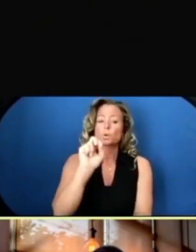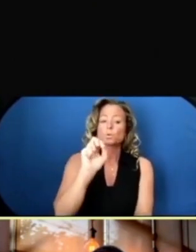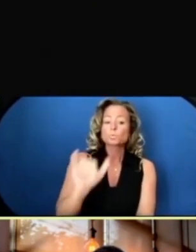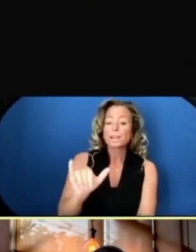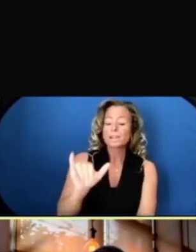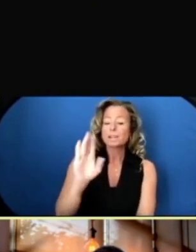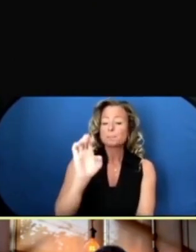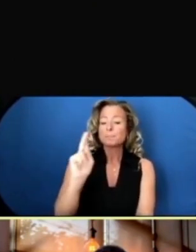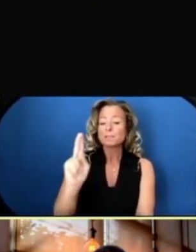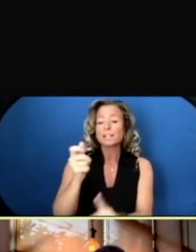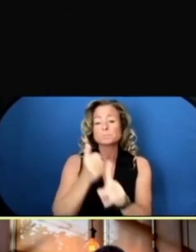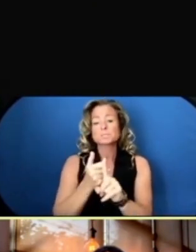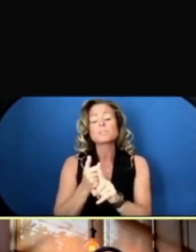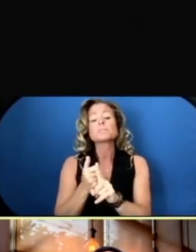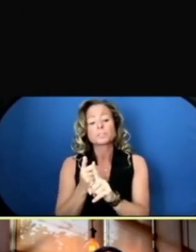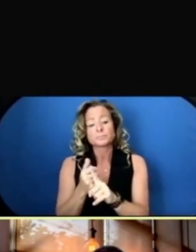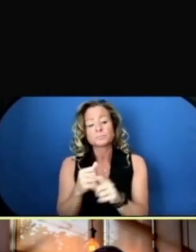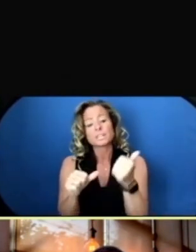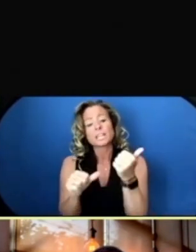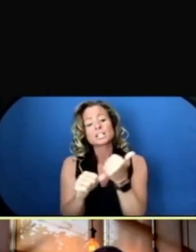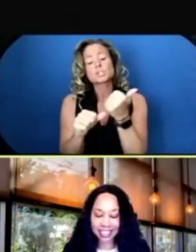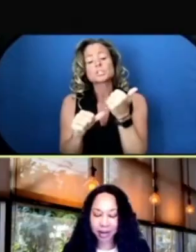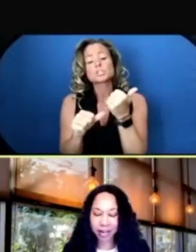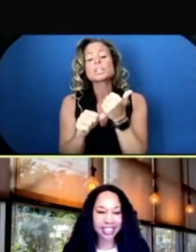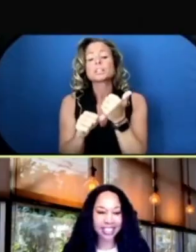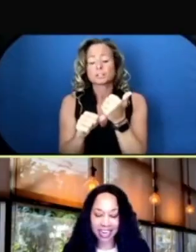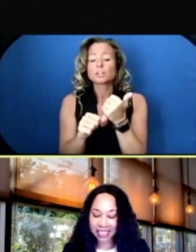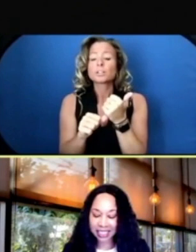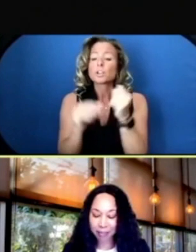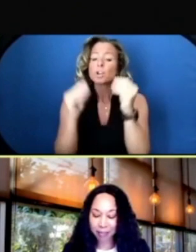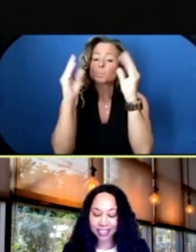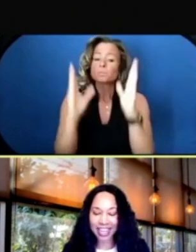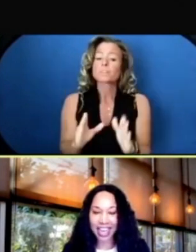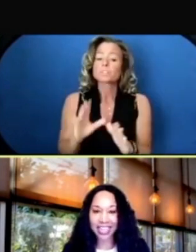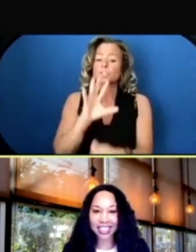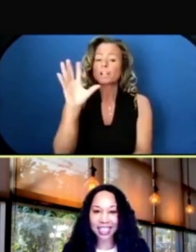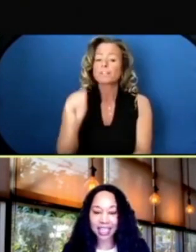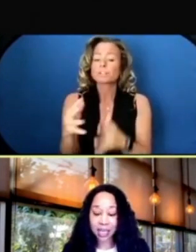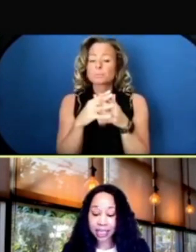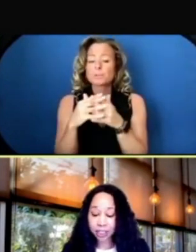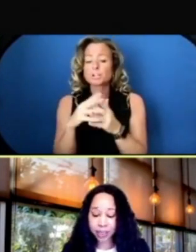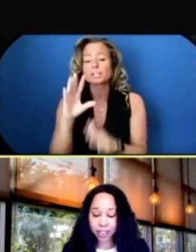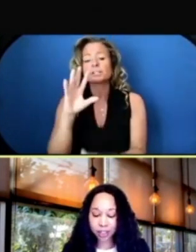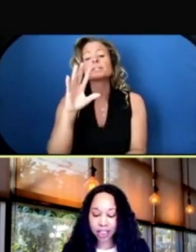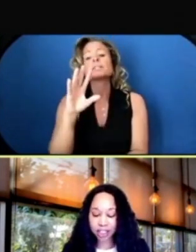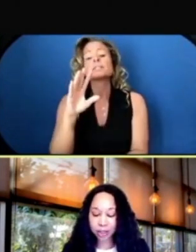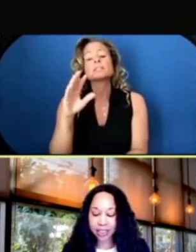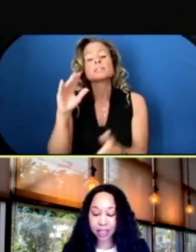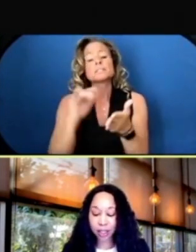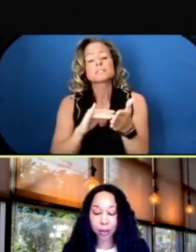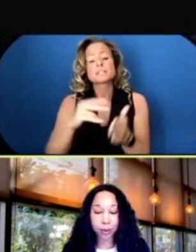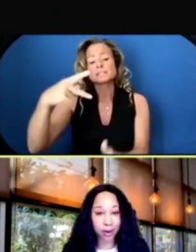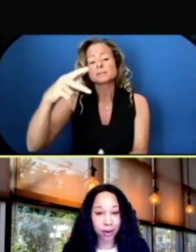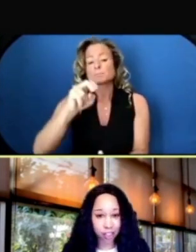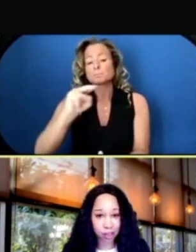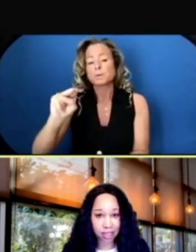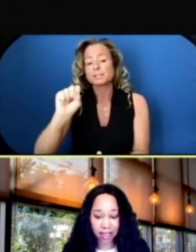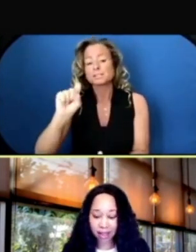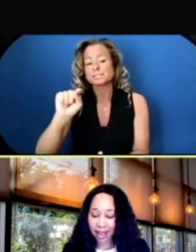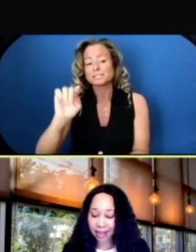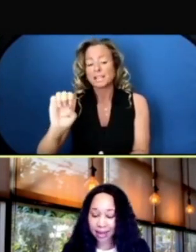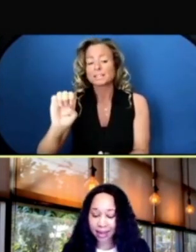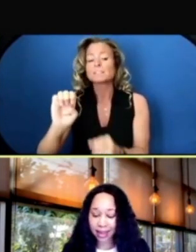is Associate Professor of Political Science and African American Studies at Penn State. His research interests include